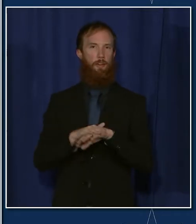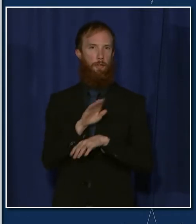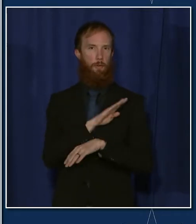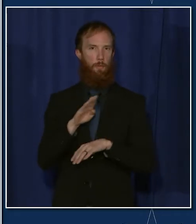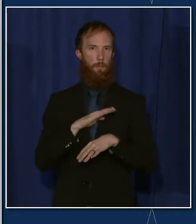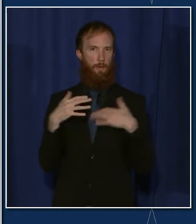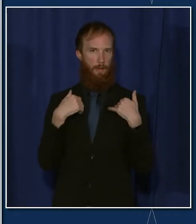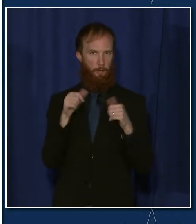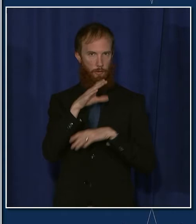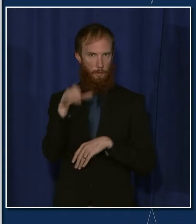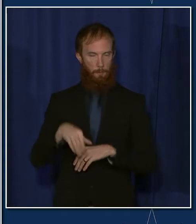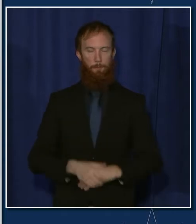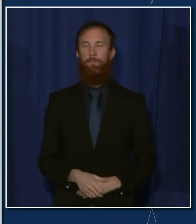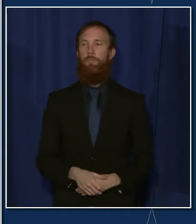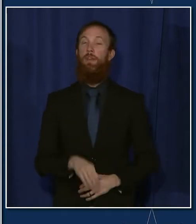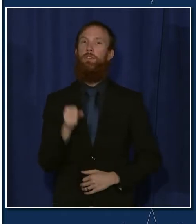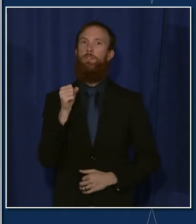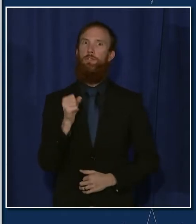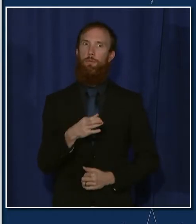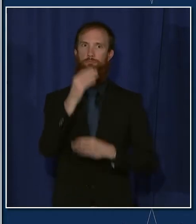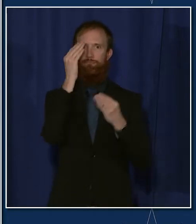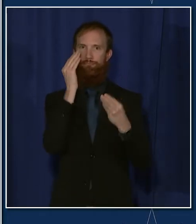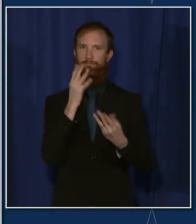Chicago. So, update.